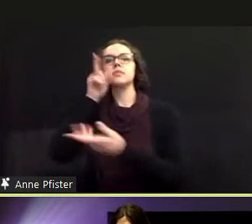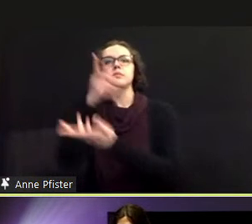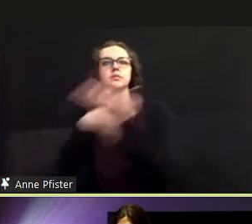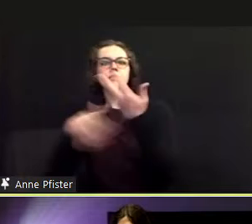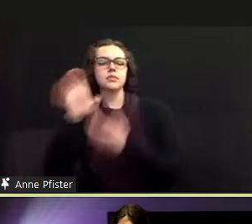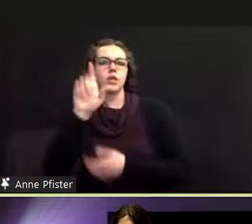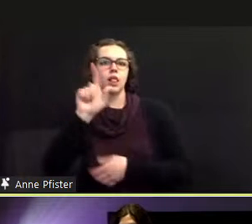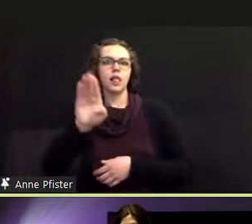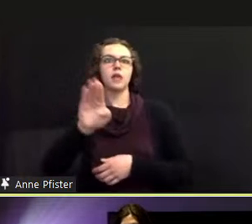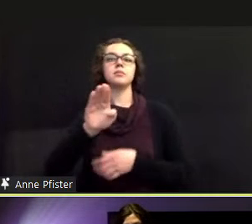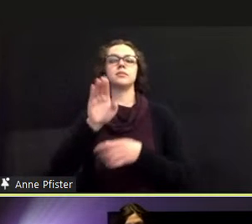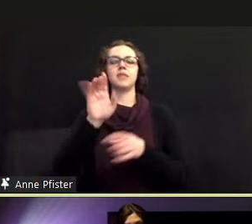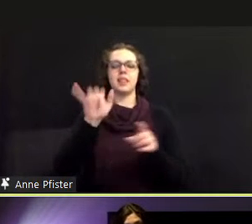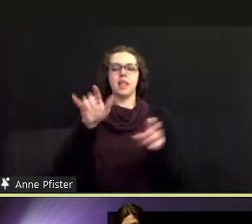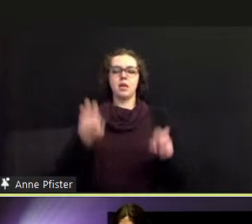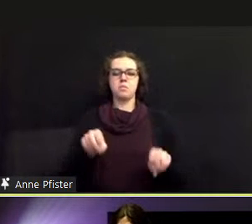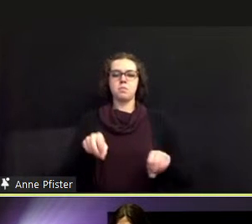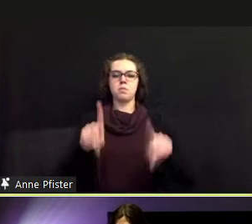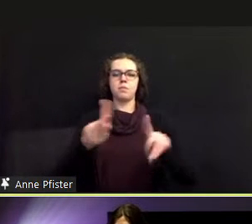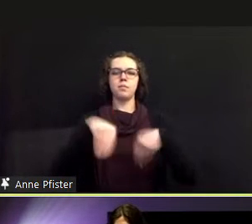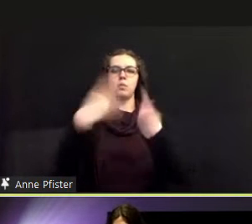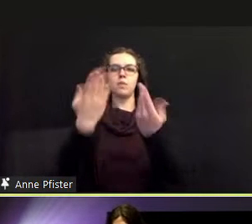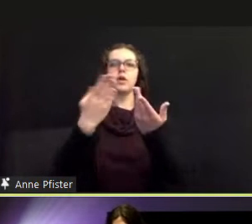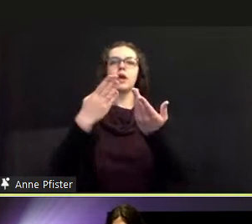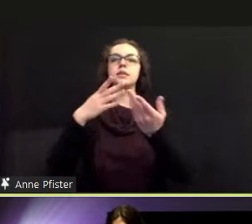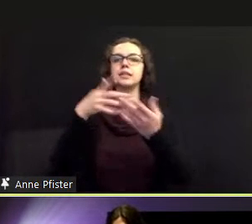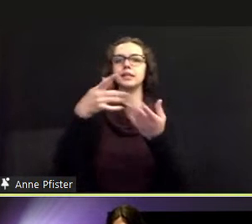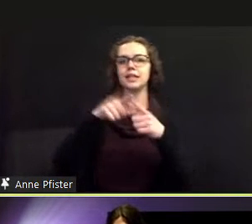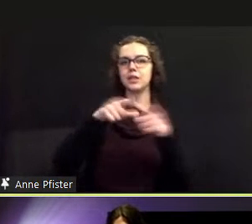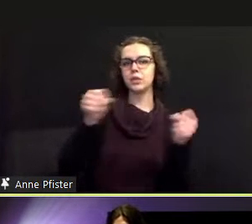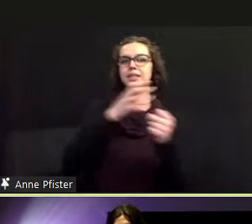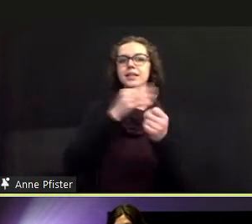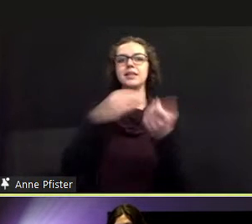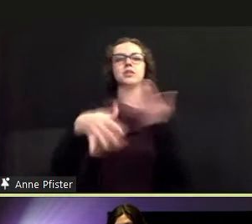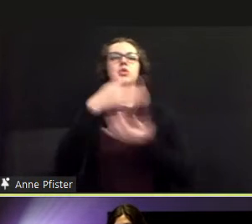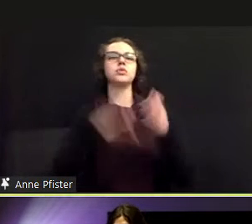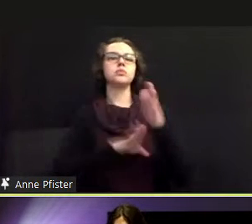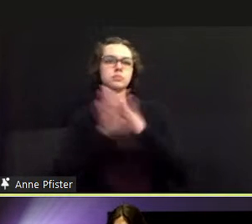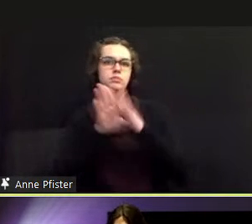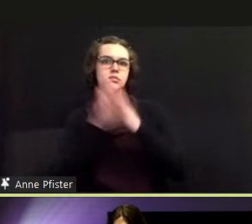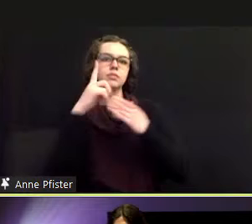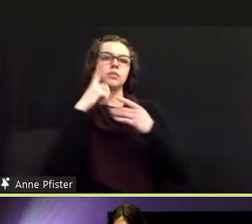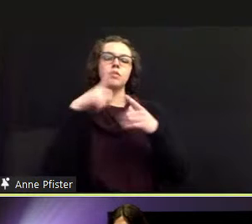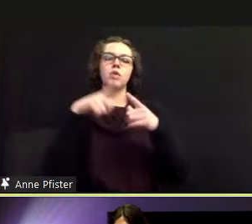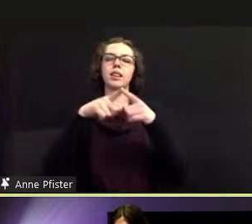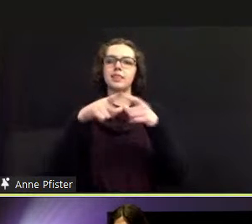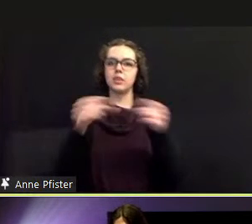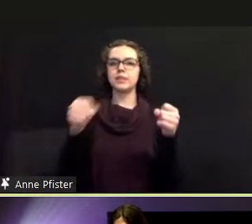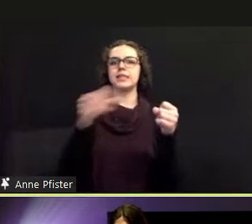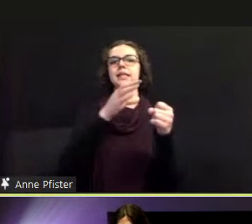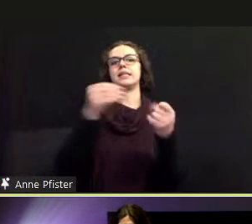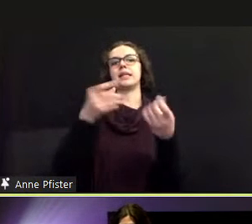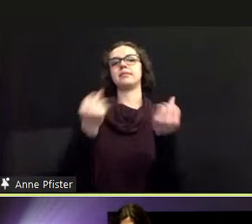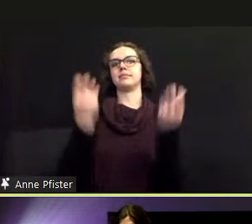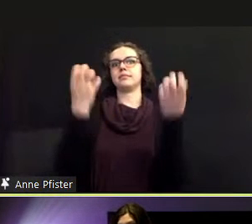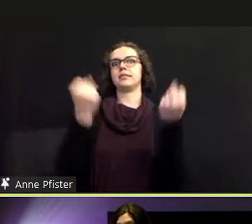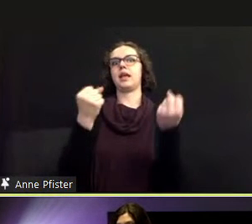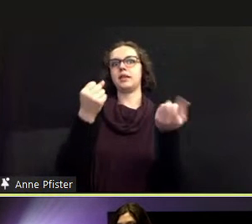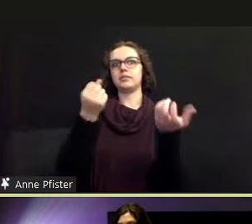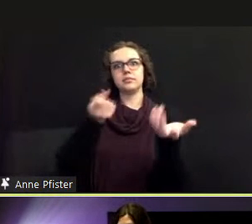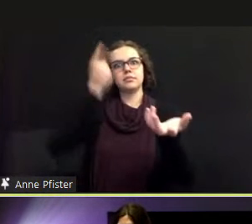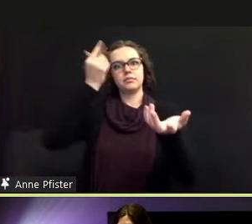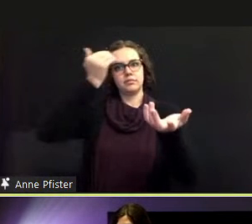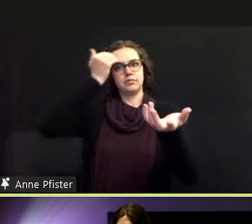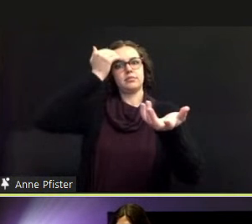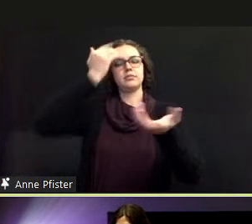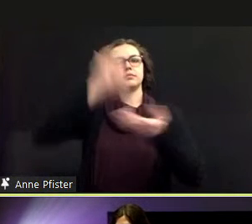afforded the linguistic and social reproduction of sign languages and deaf cultural capacities, even in the face of conditions, to